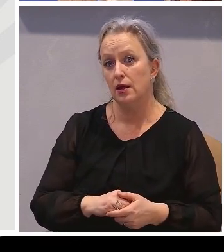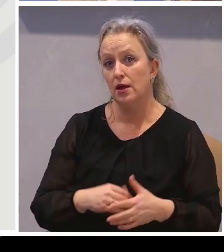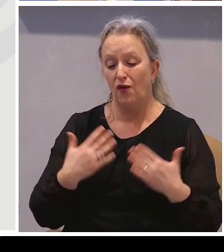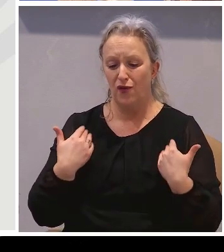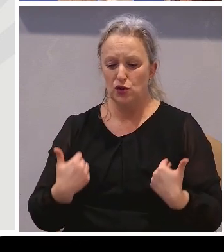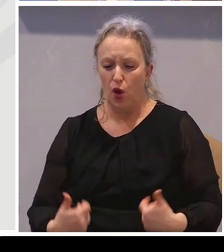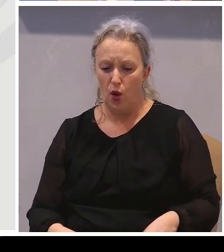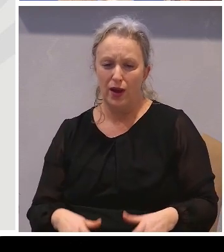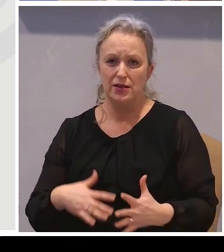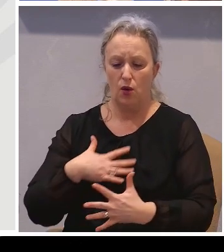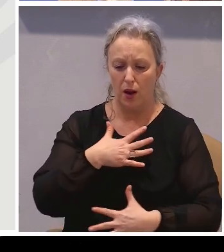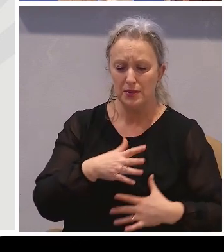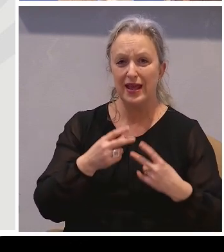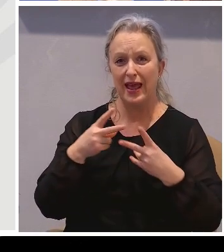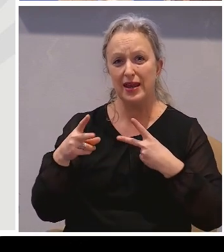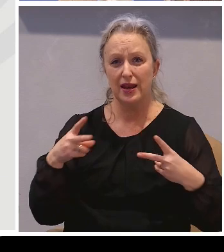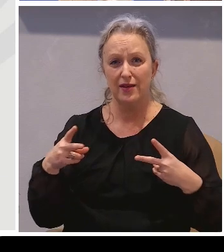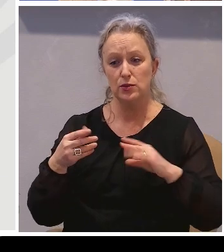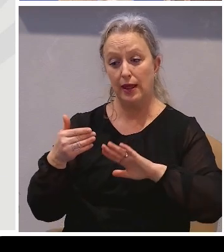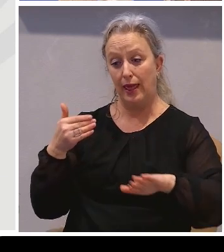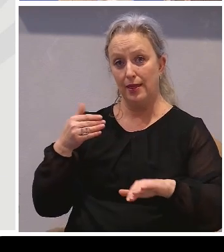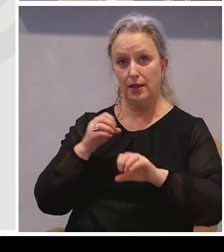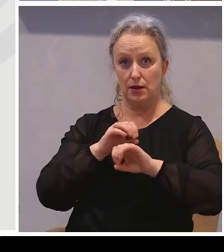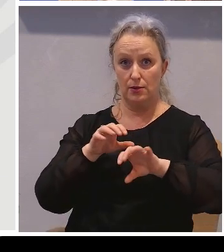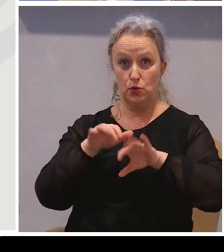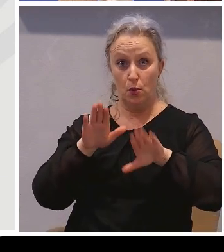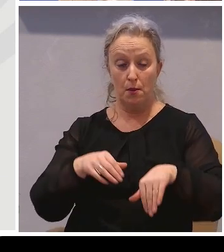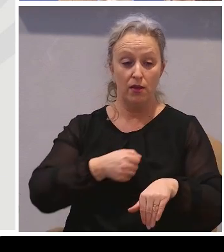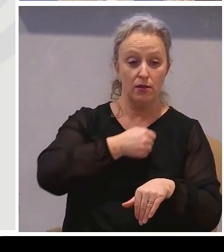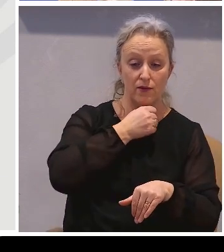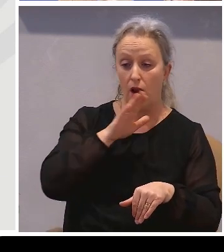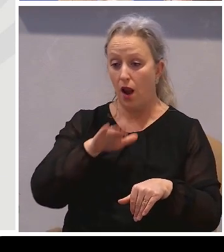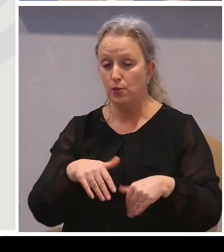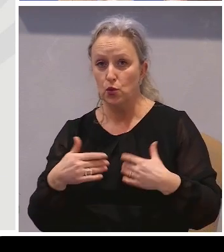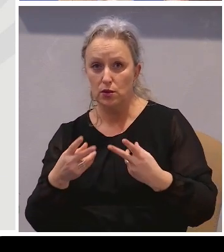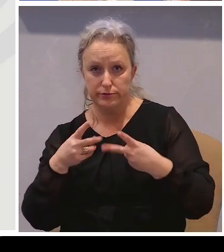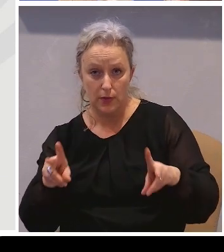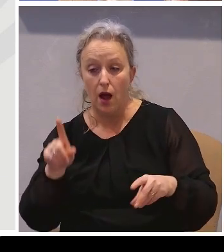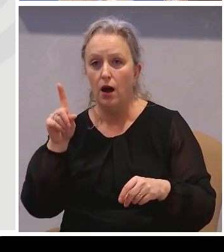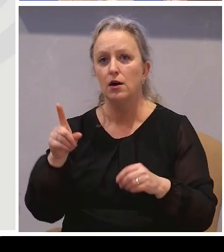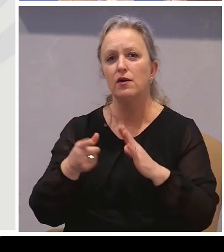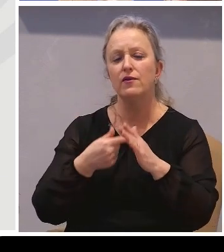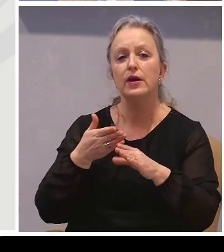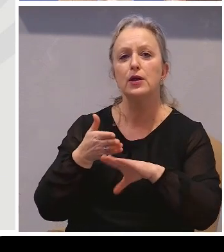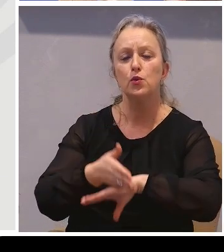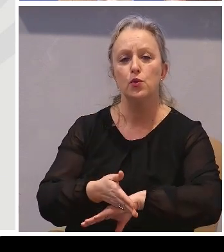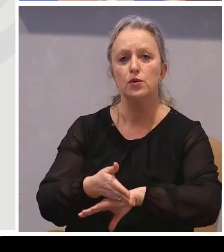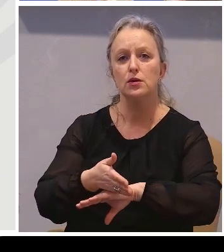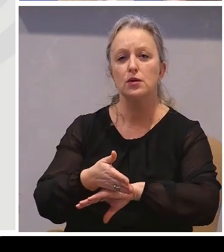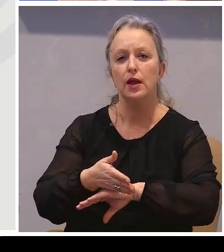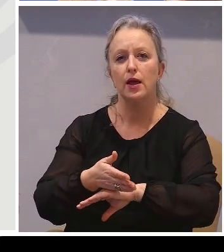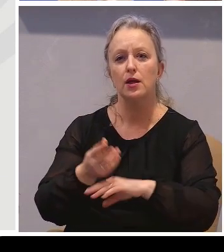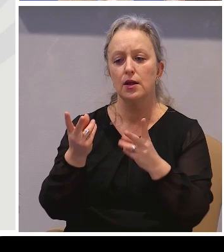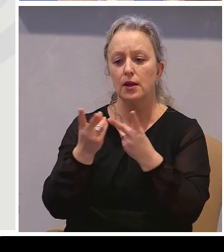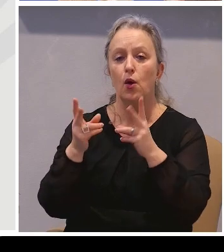füsioloogilisest, anatoomilisest erinevusest What makes it difficult then? I spoke about the physiological and anatomical difference of children. Just selliste